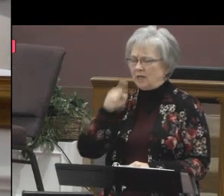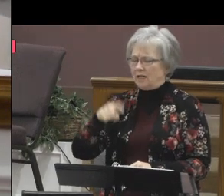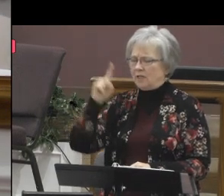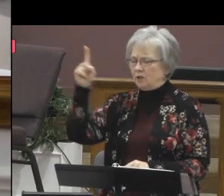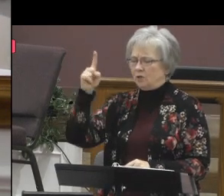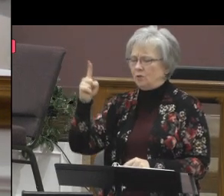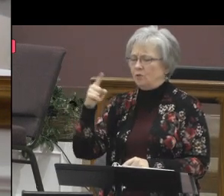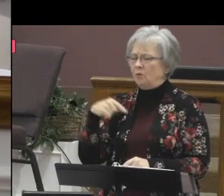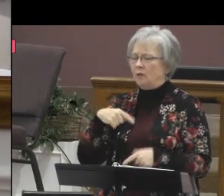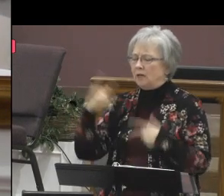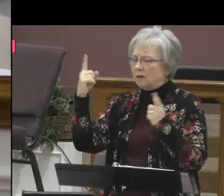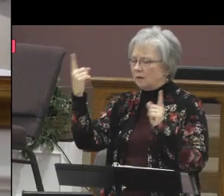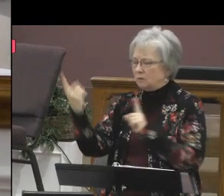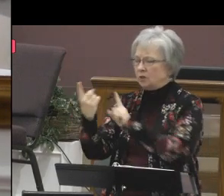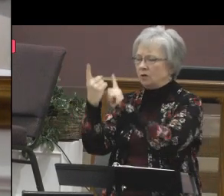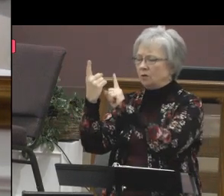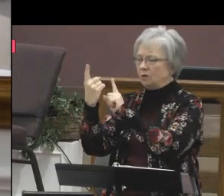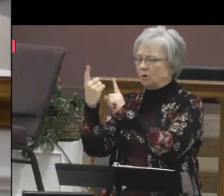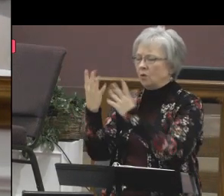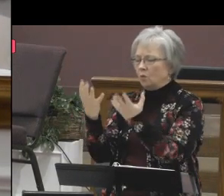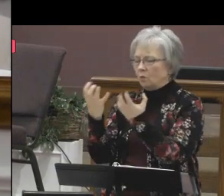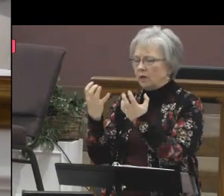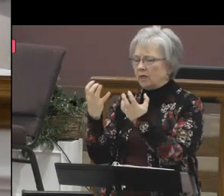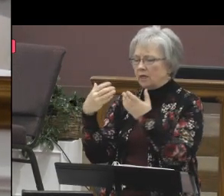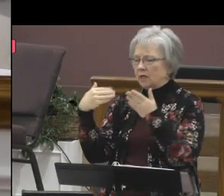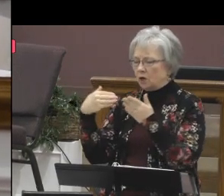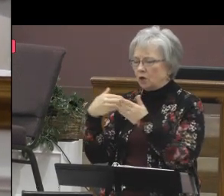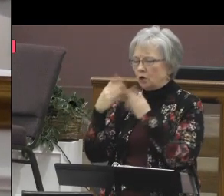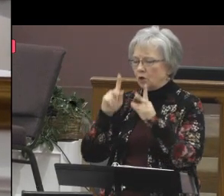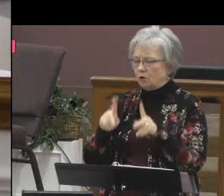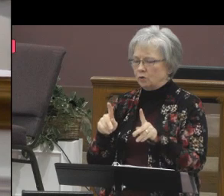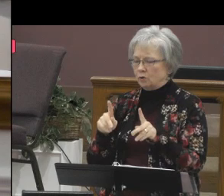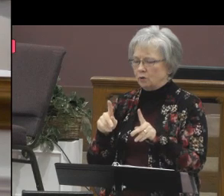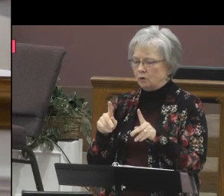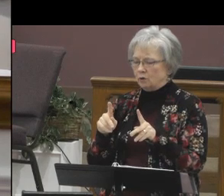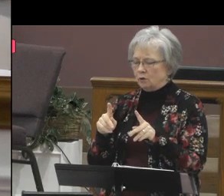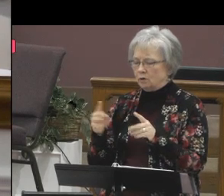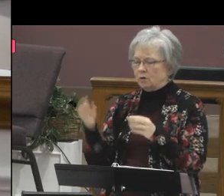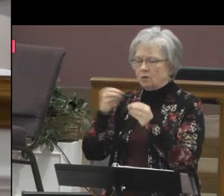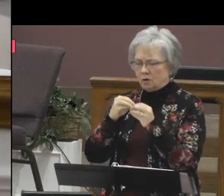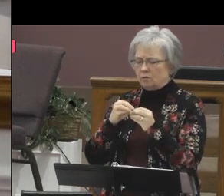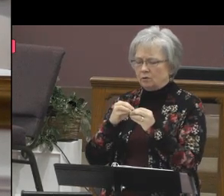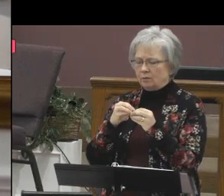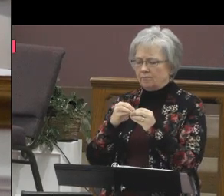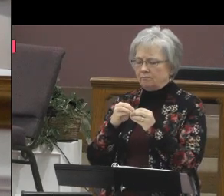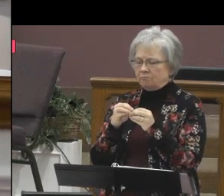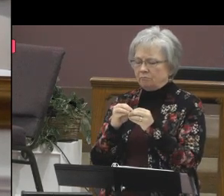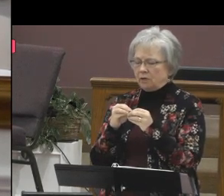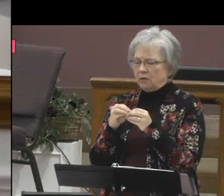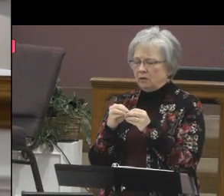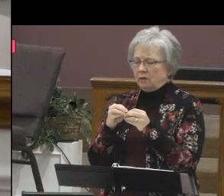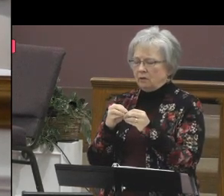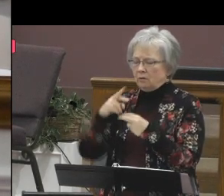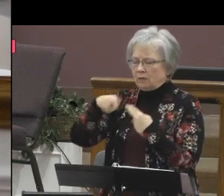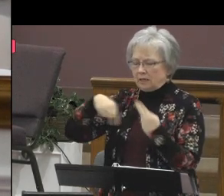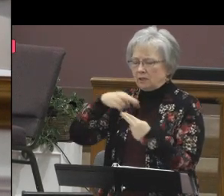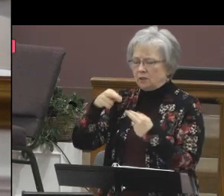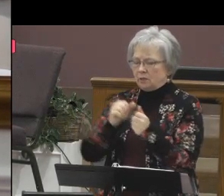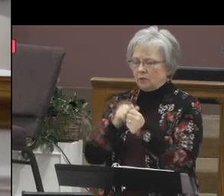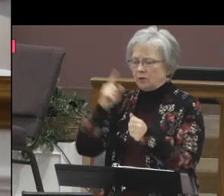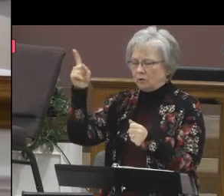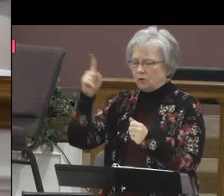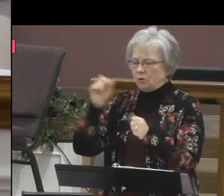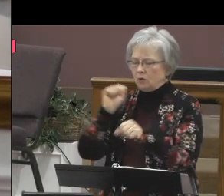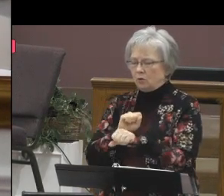are, desiring to have a closer relationship with you, Father. And I pray that this morning you would work in and through our pastor, Father, to bring